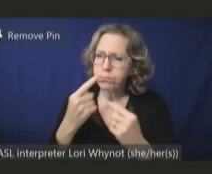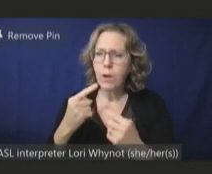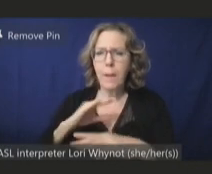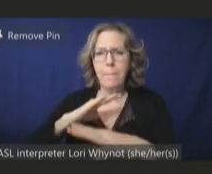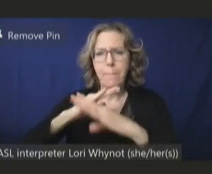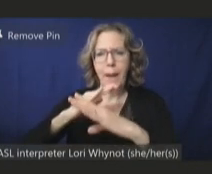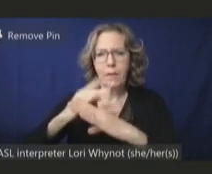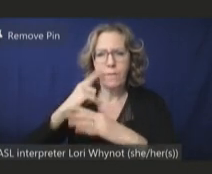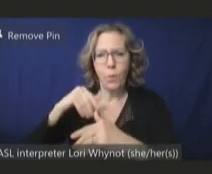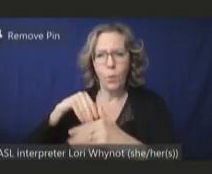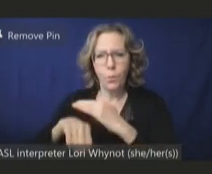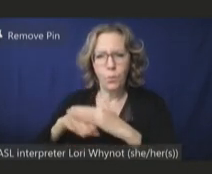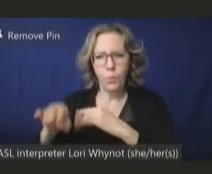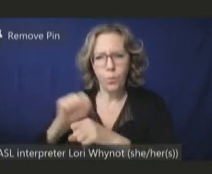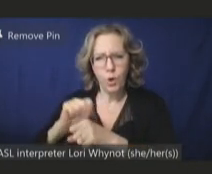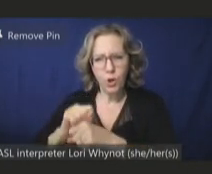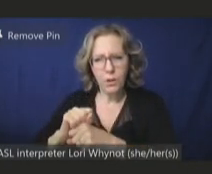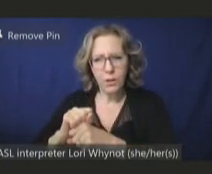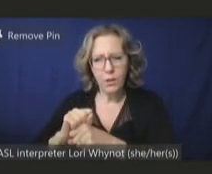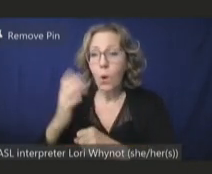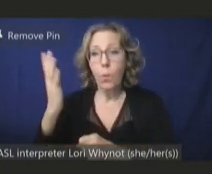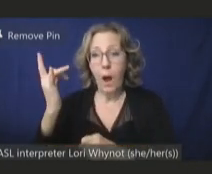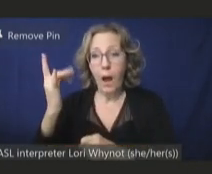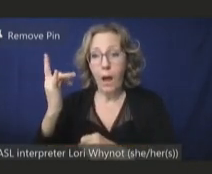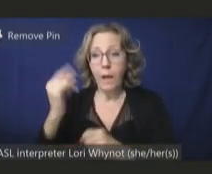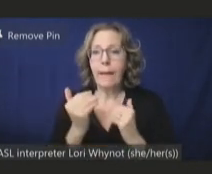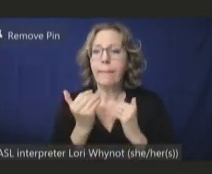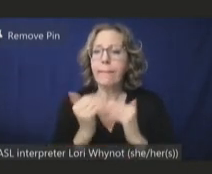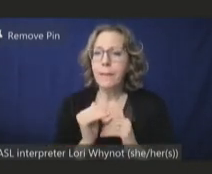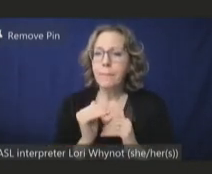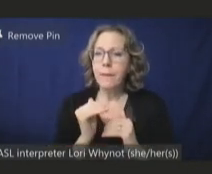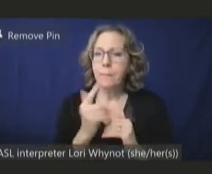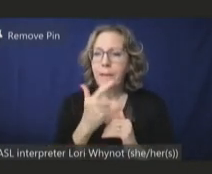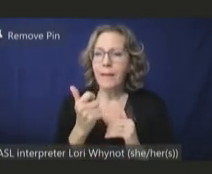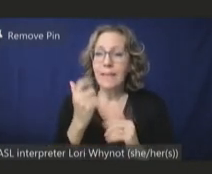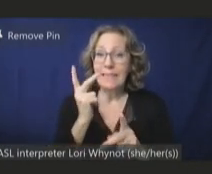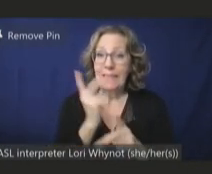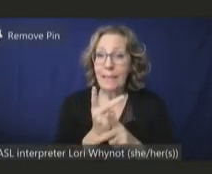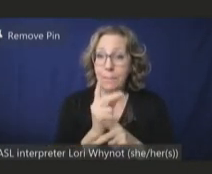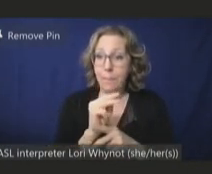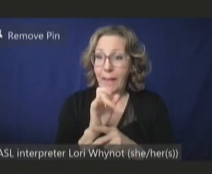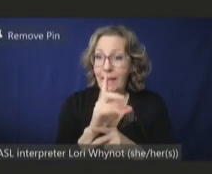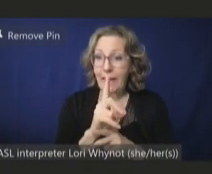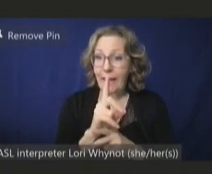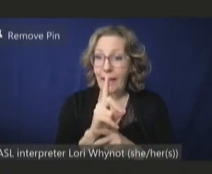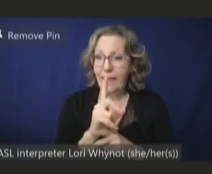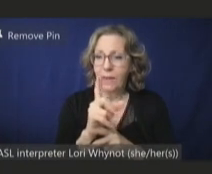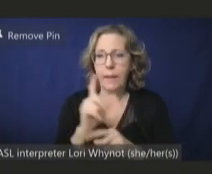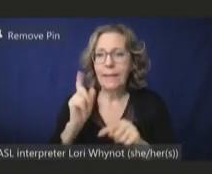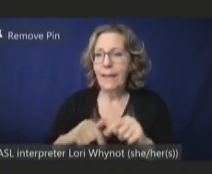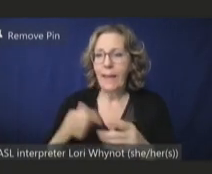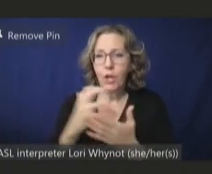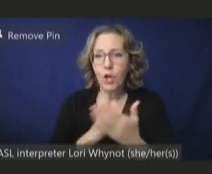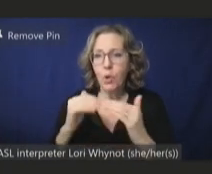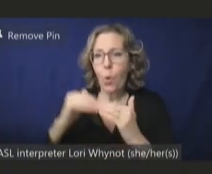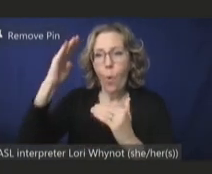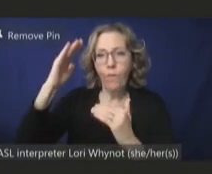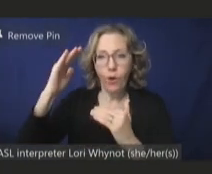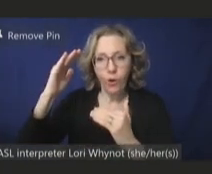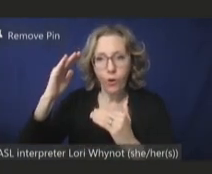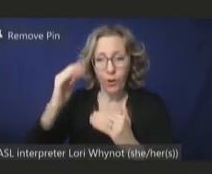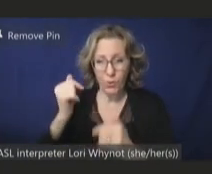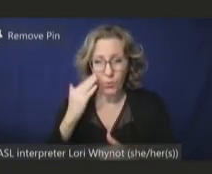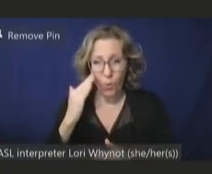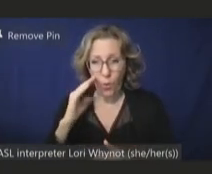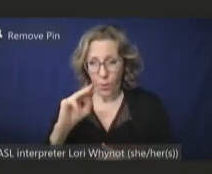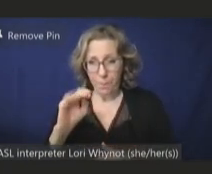limit on income and assets in order to stay on Medicaid. As many of you may know, Medicaid provides vital funding for